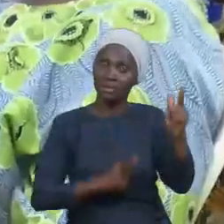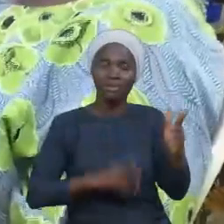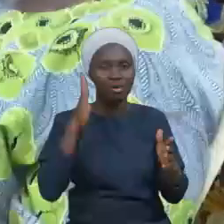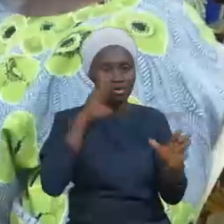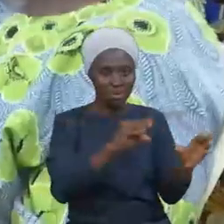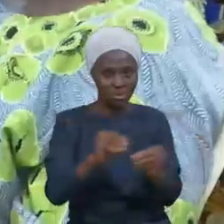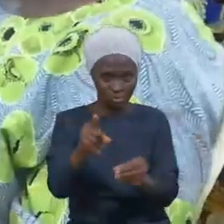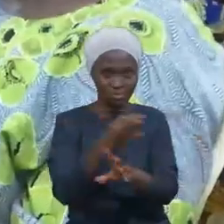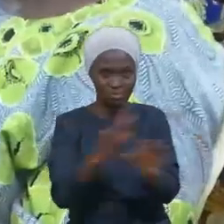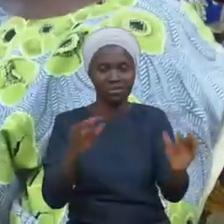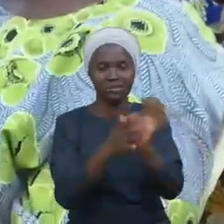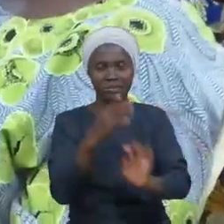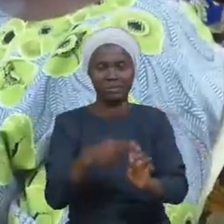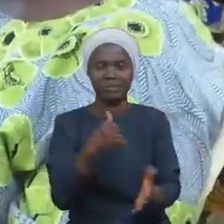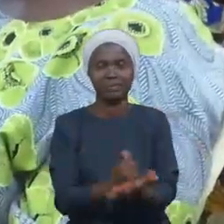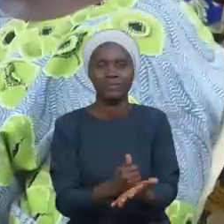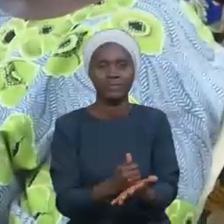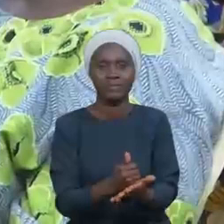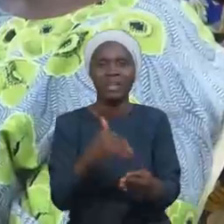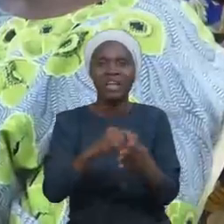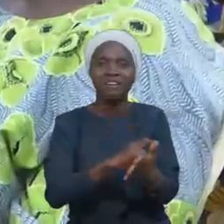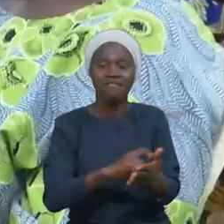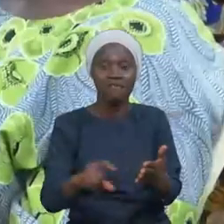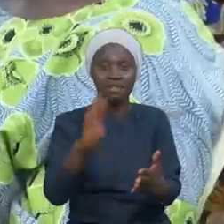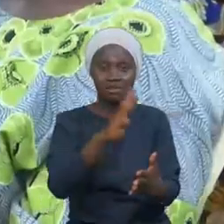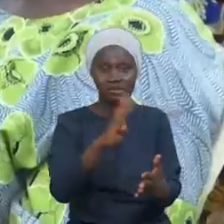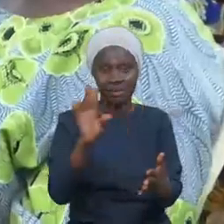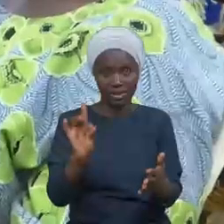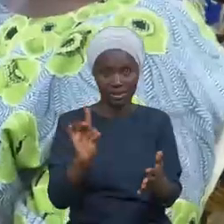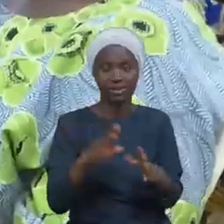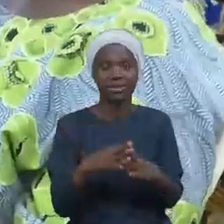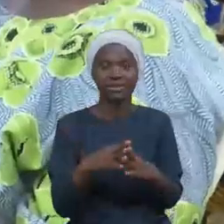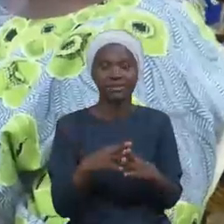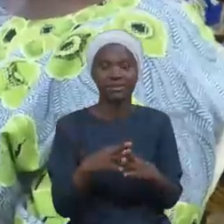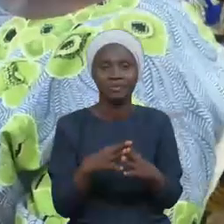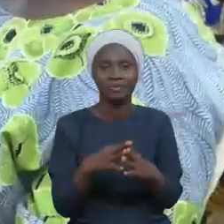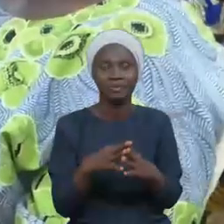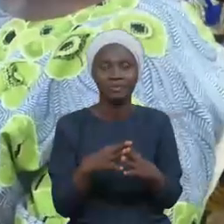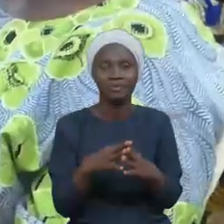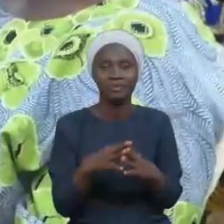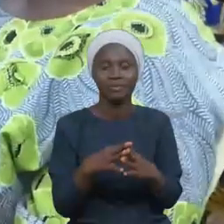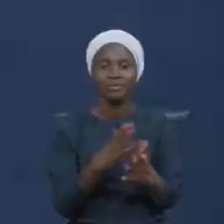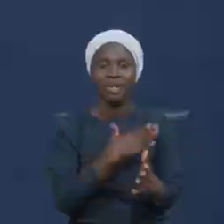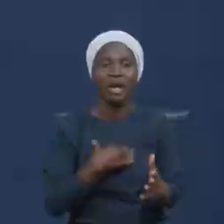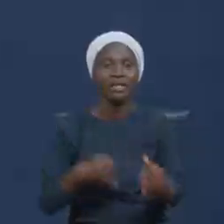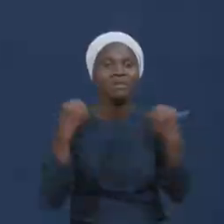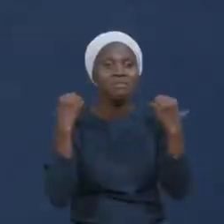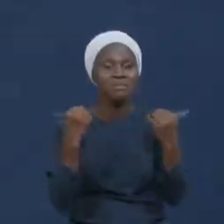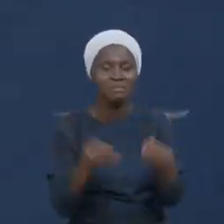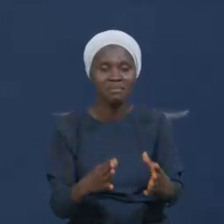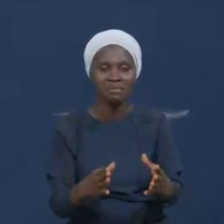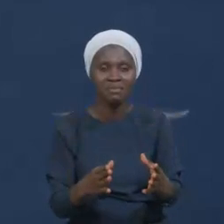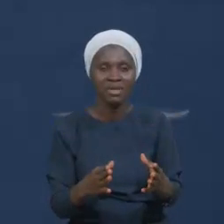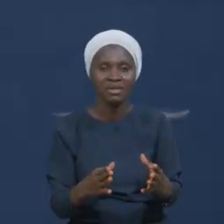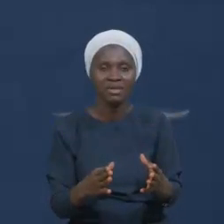free. Look at verse 48. In verse 48, and many charged